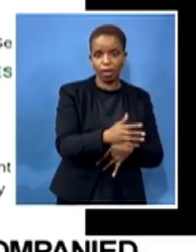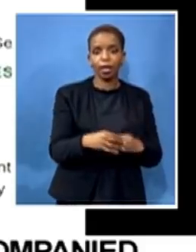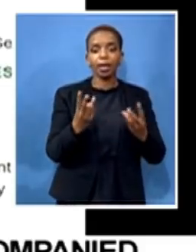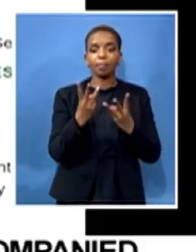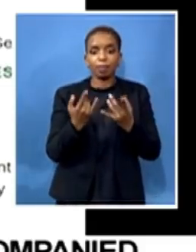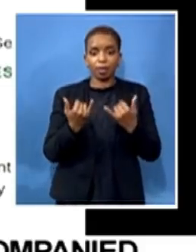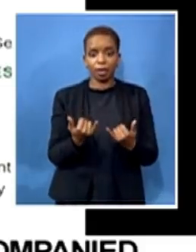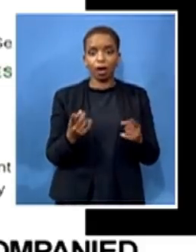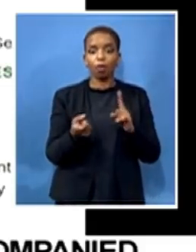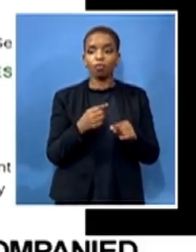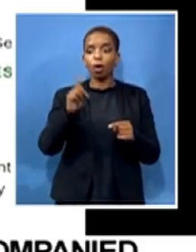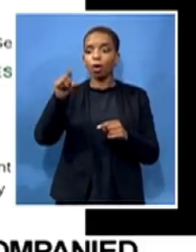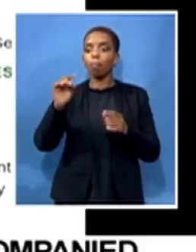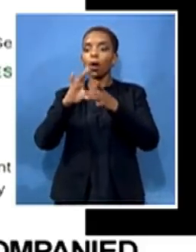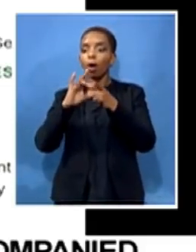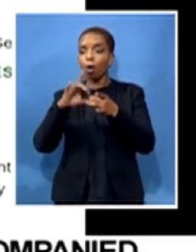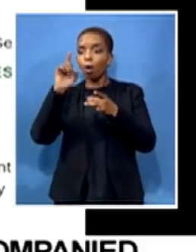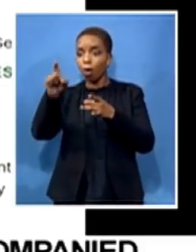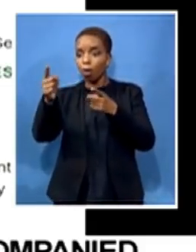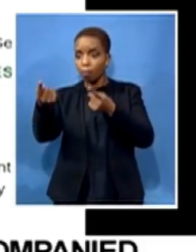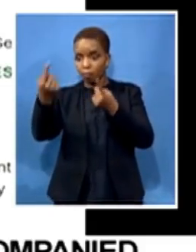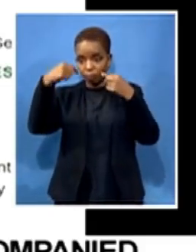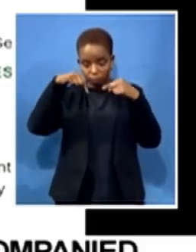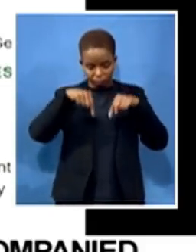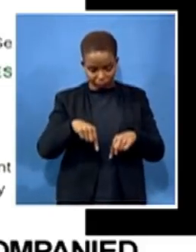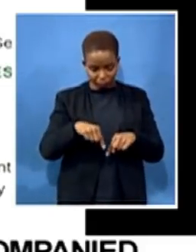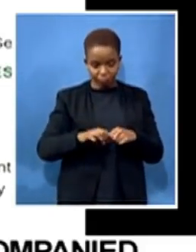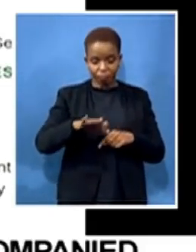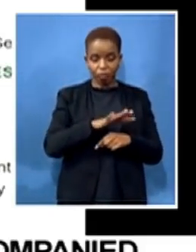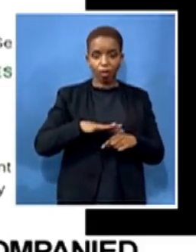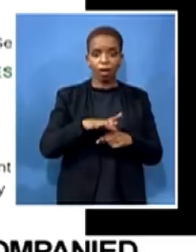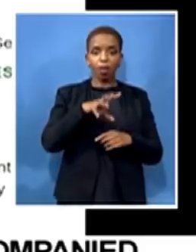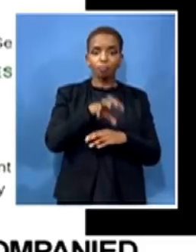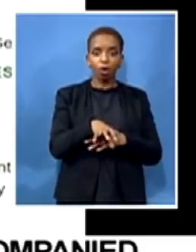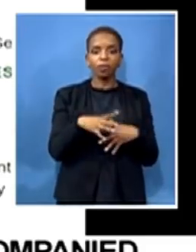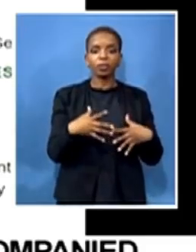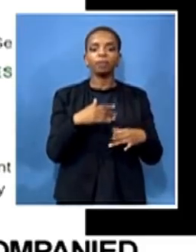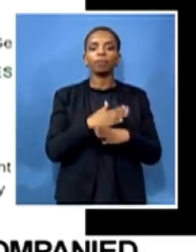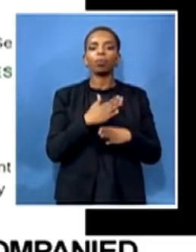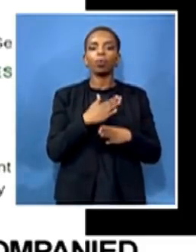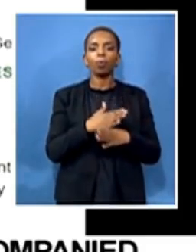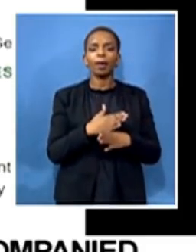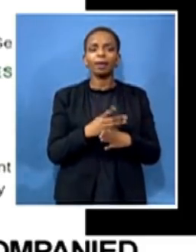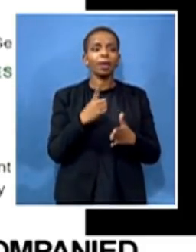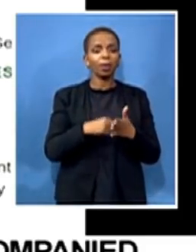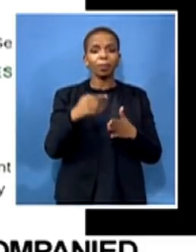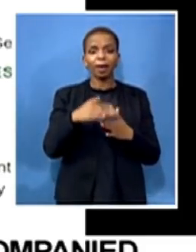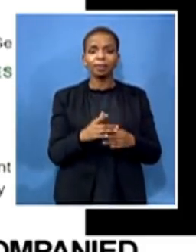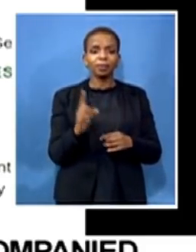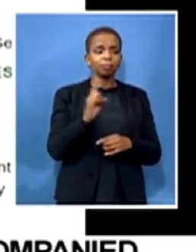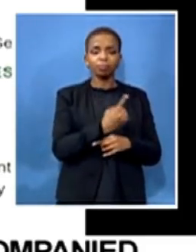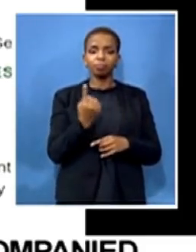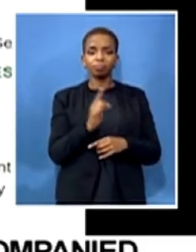big economic hubs, to be going up and down, weekends, going home, then they'll take the virus